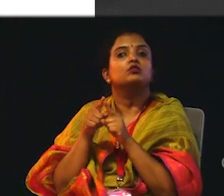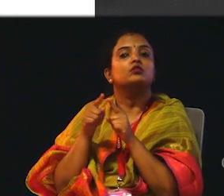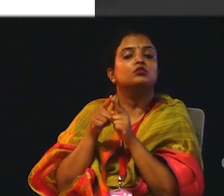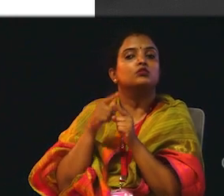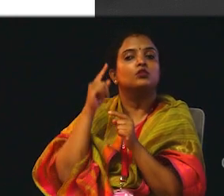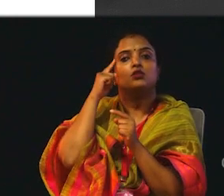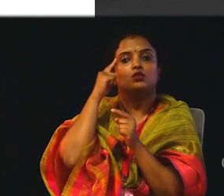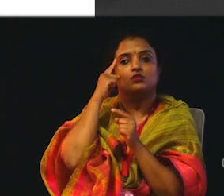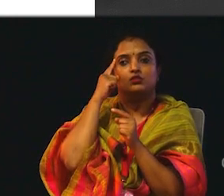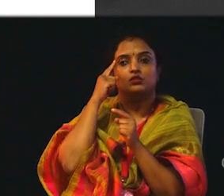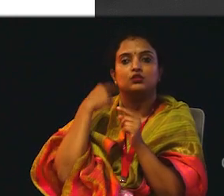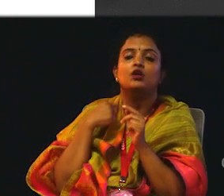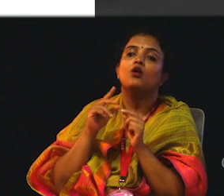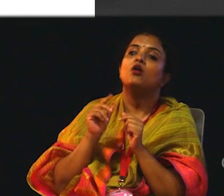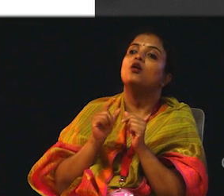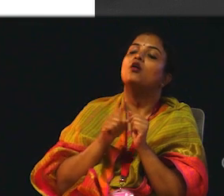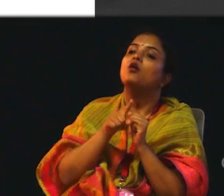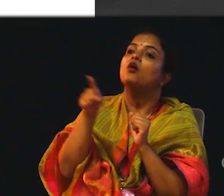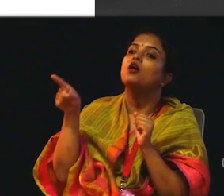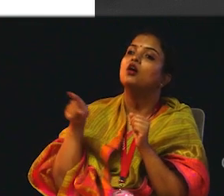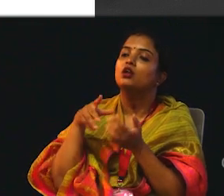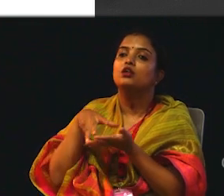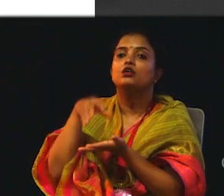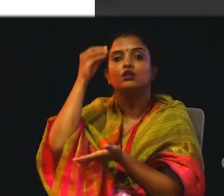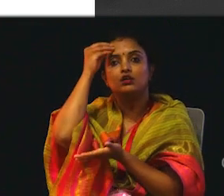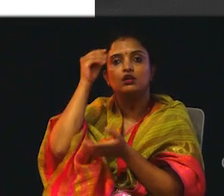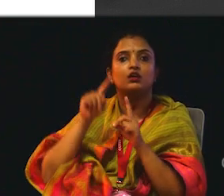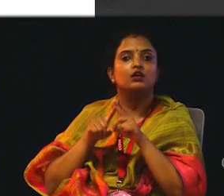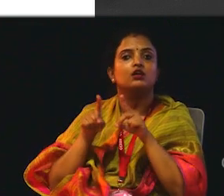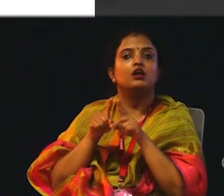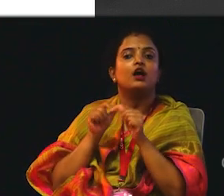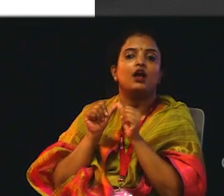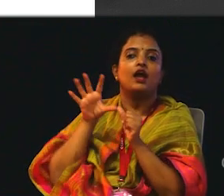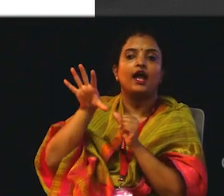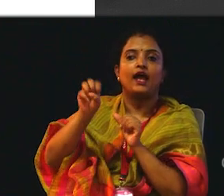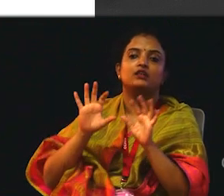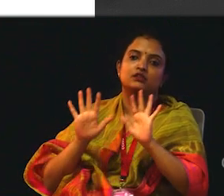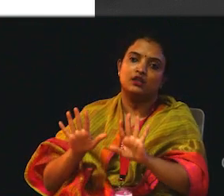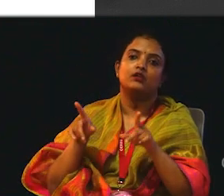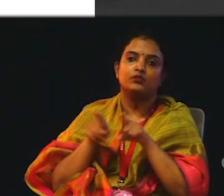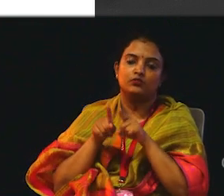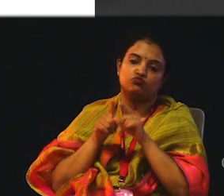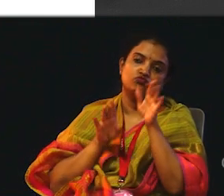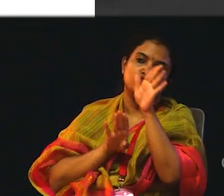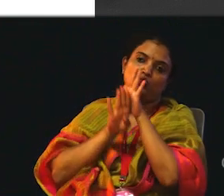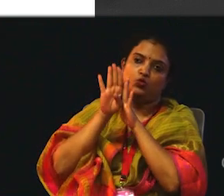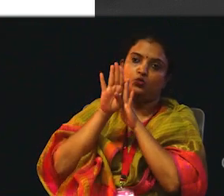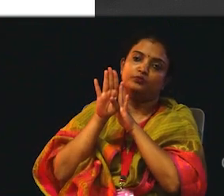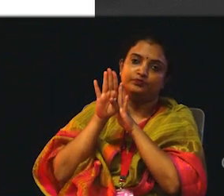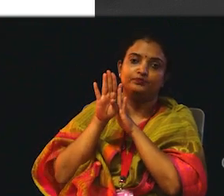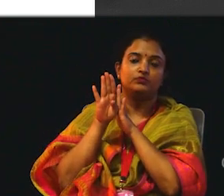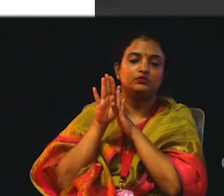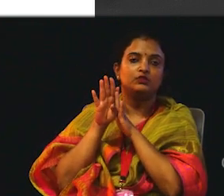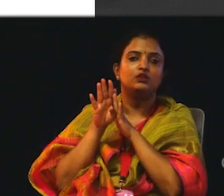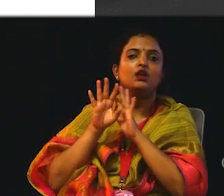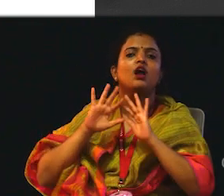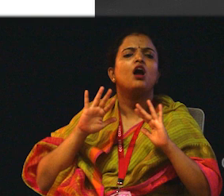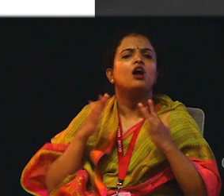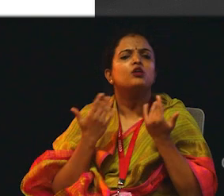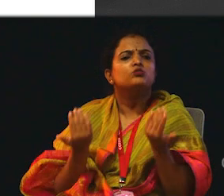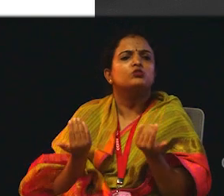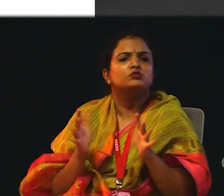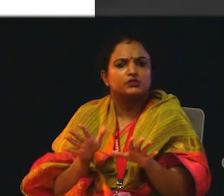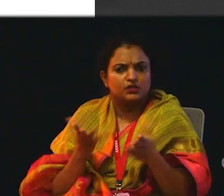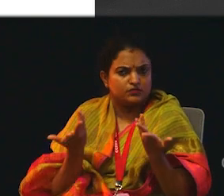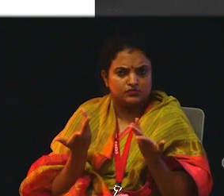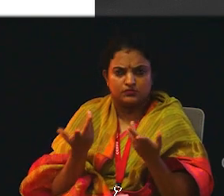acknowledgement that all learners can have access to growth. How is this even